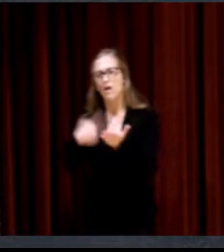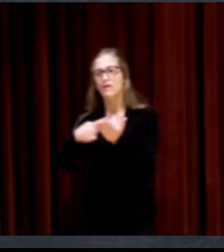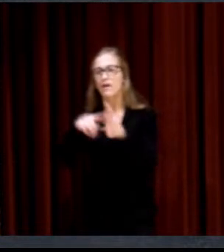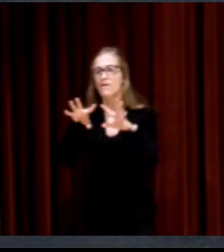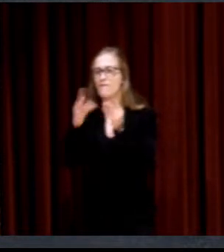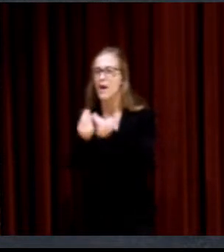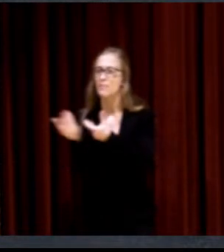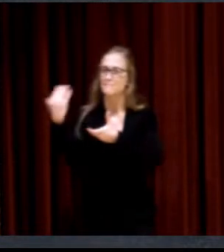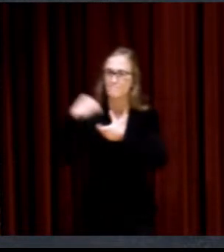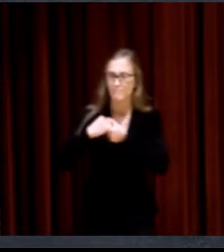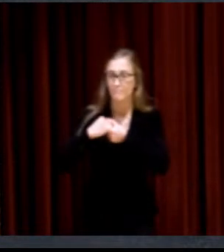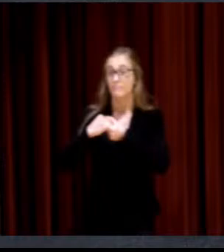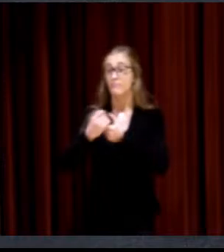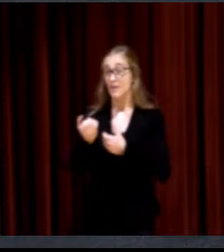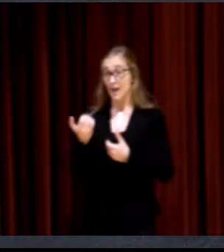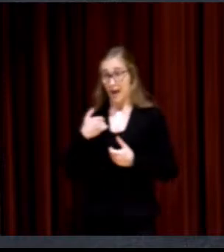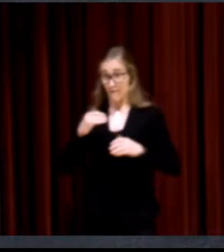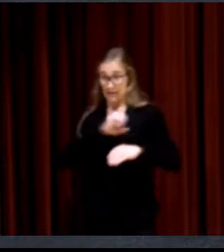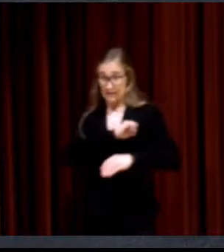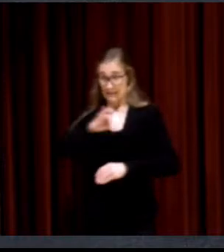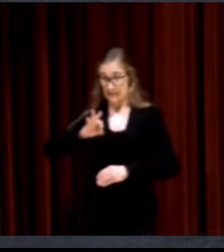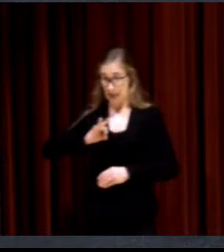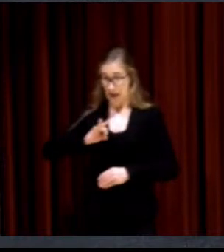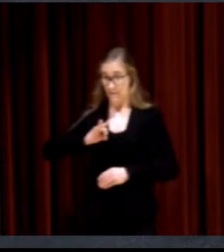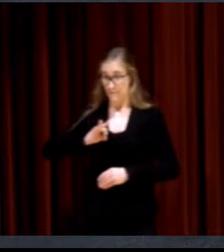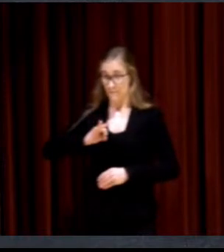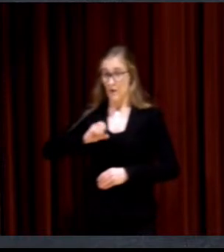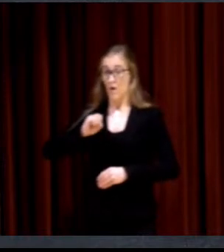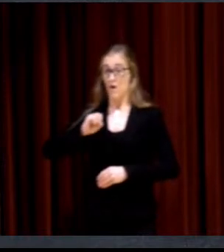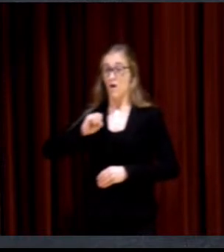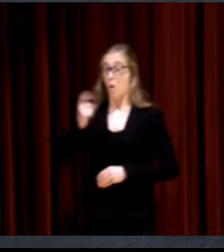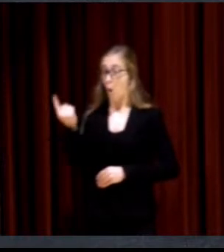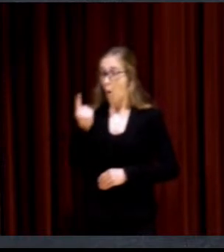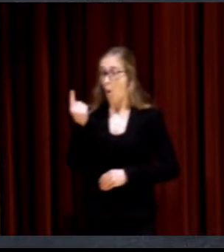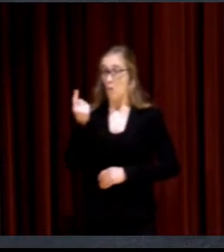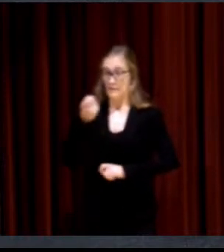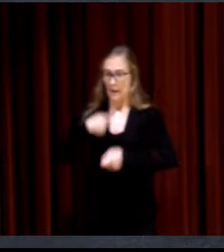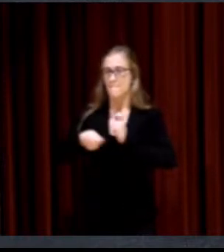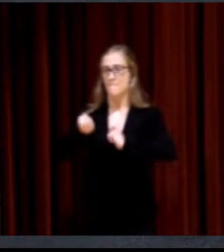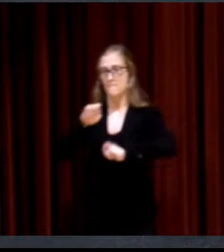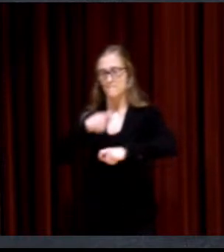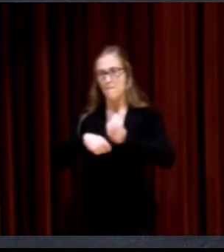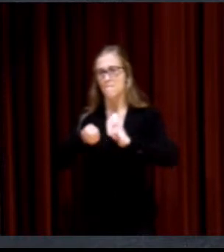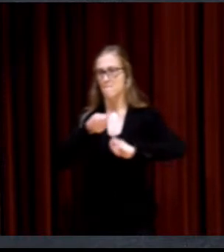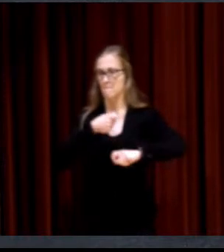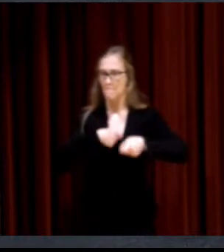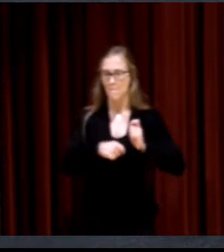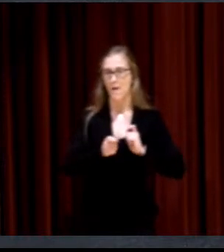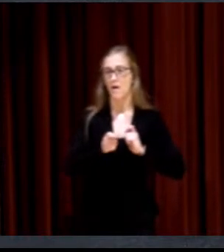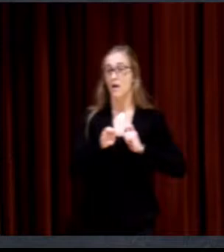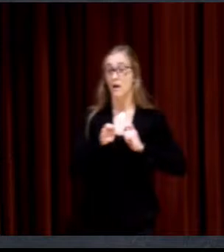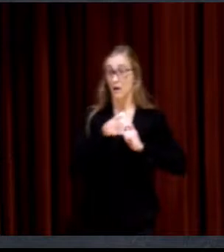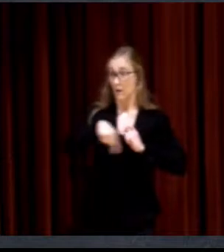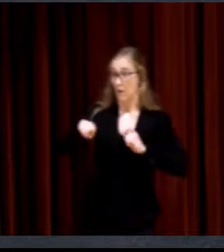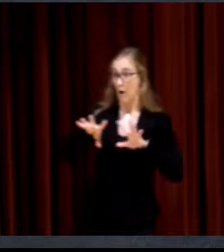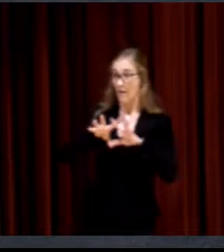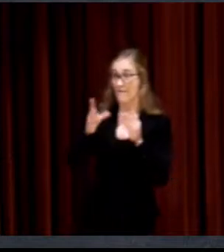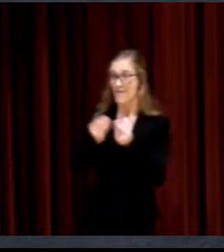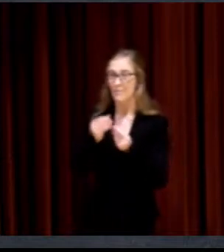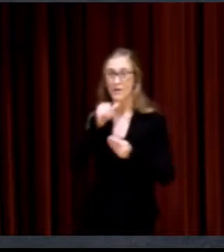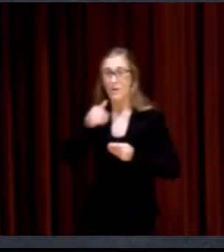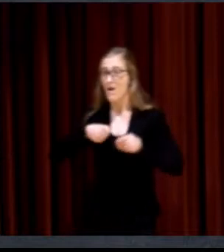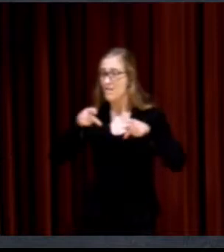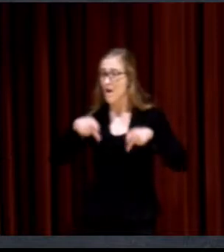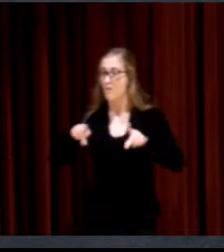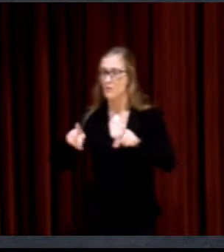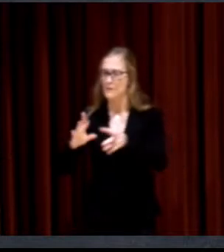you have a staff that's currently or consistently being overturned, you as family members don't have the opportunity to